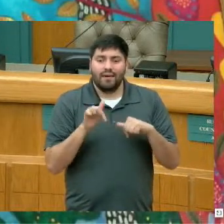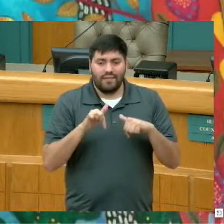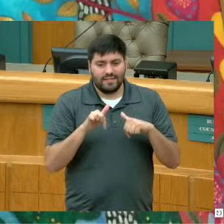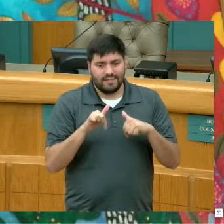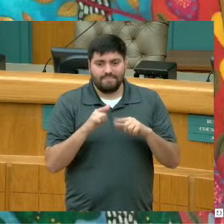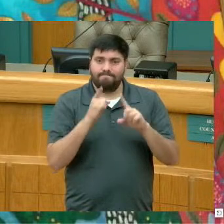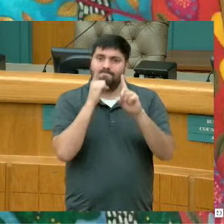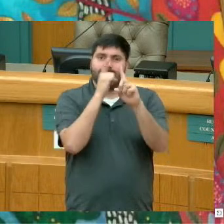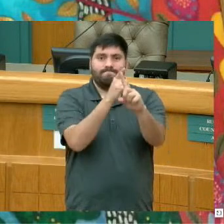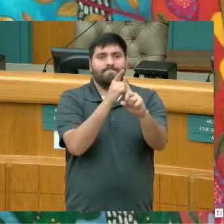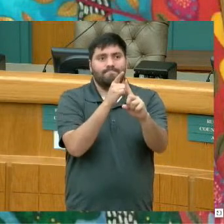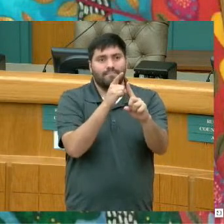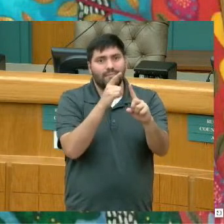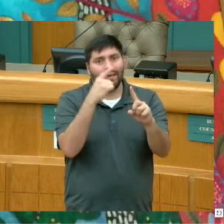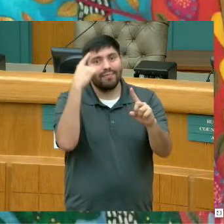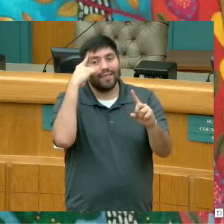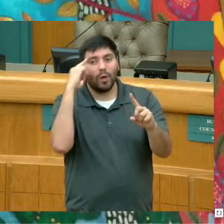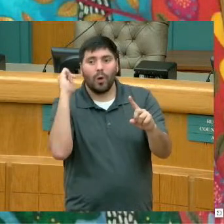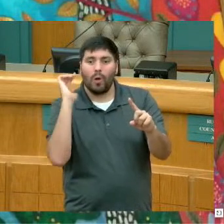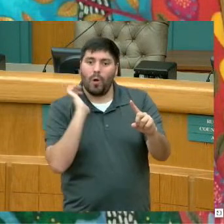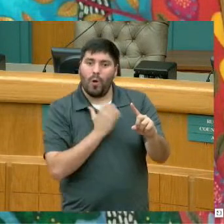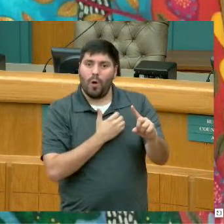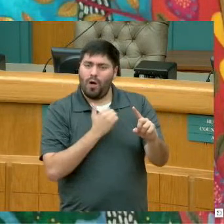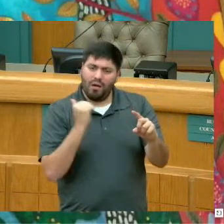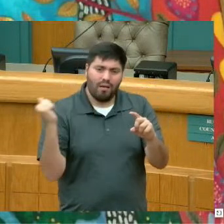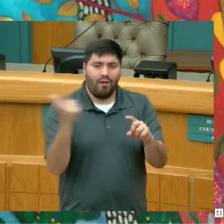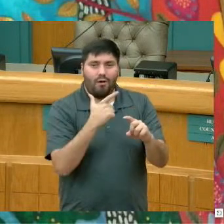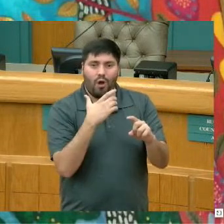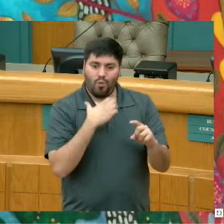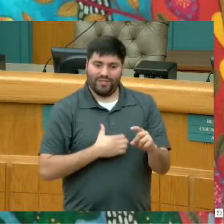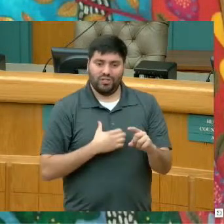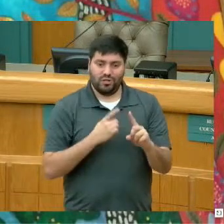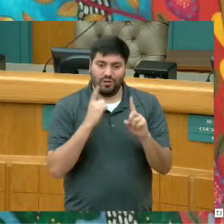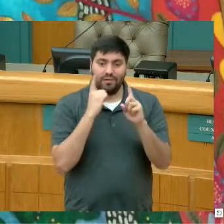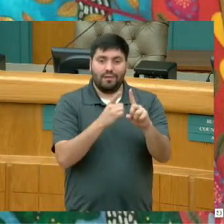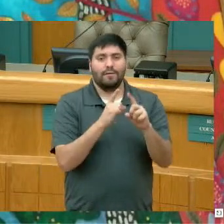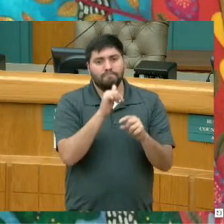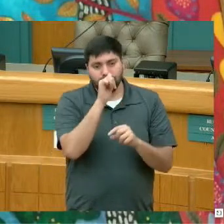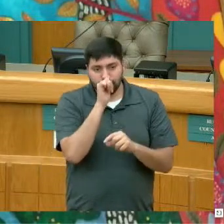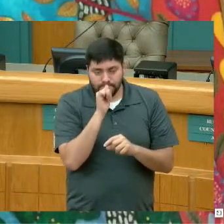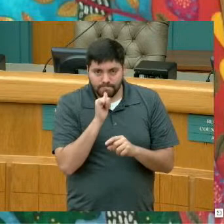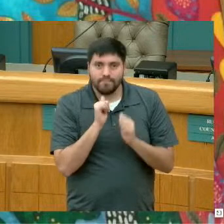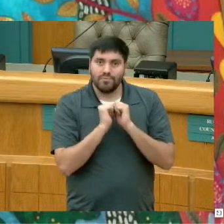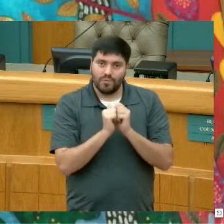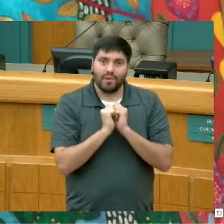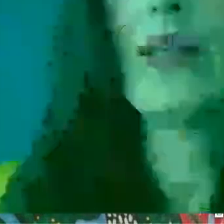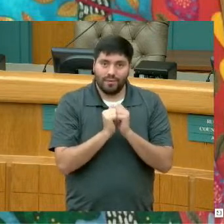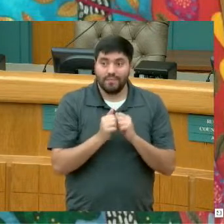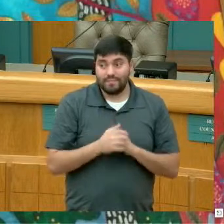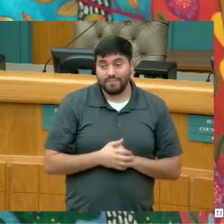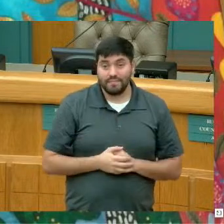is, I think, everybody's wish these days, and that's just hanging in there together.